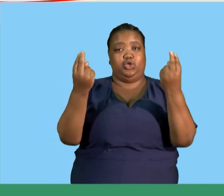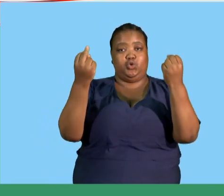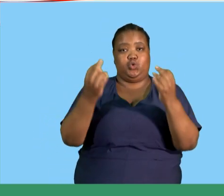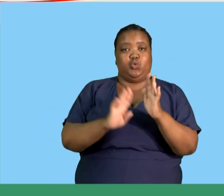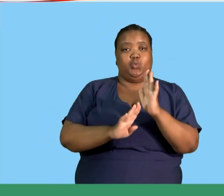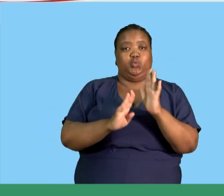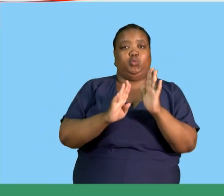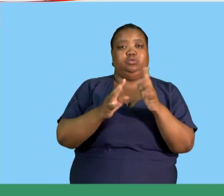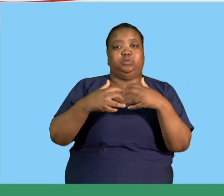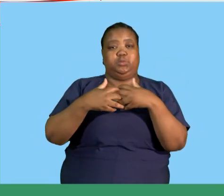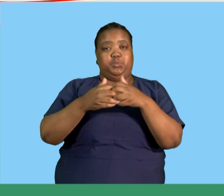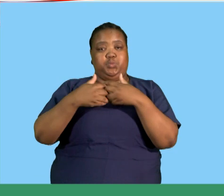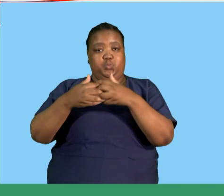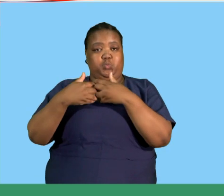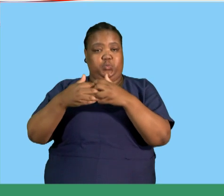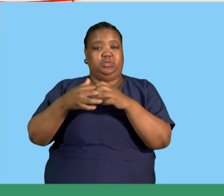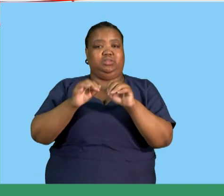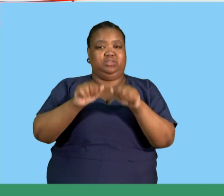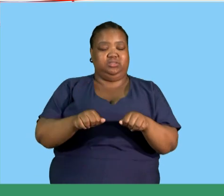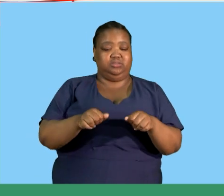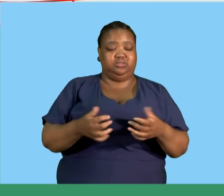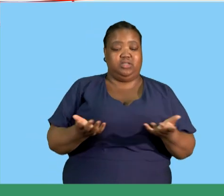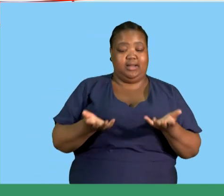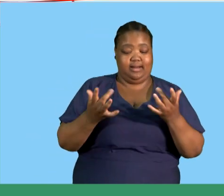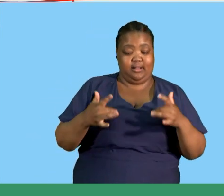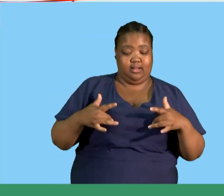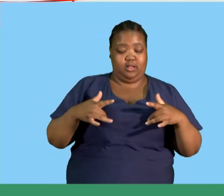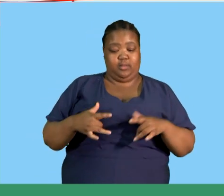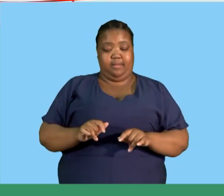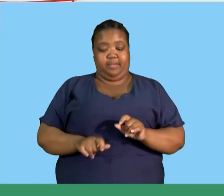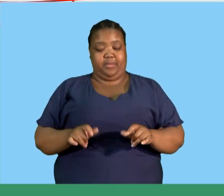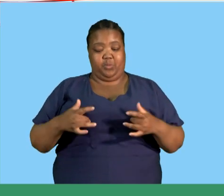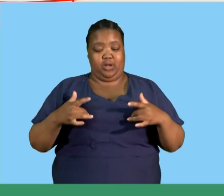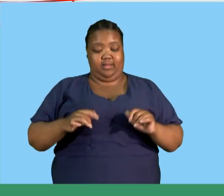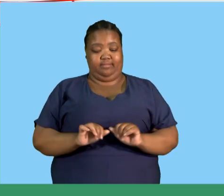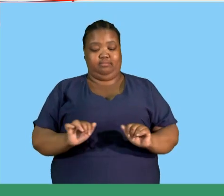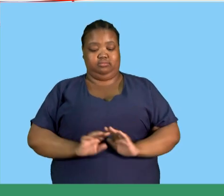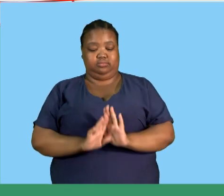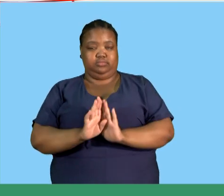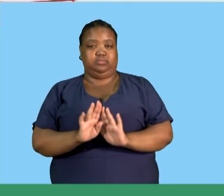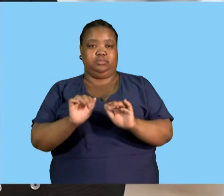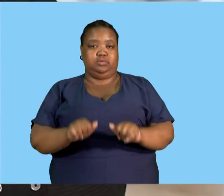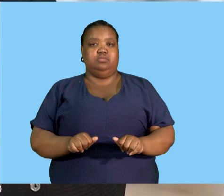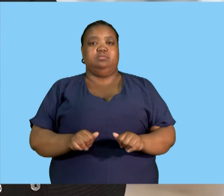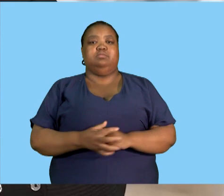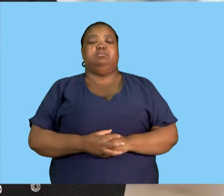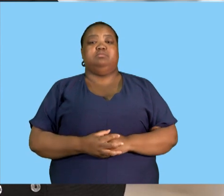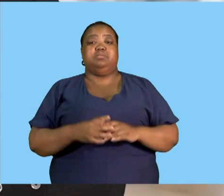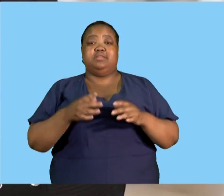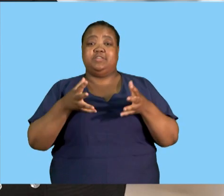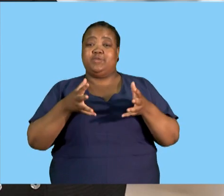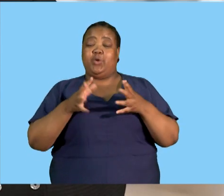develops new inventions which improves the general standard of living of the locals. Again, word for word, as is. Nothing was